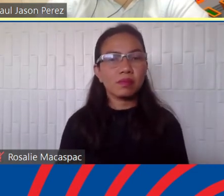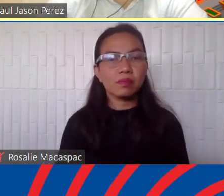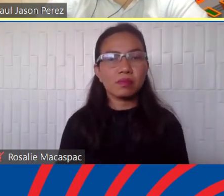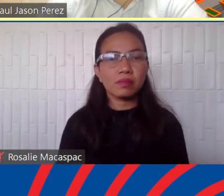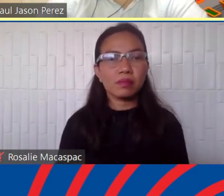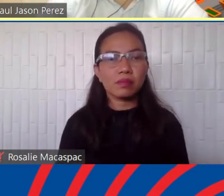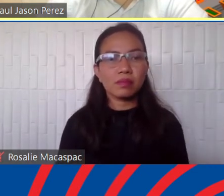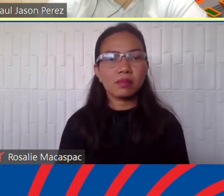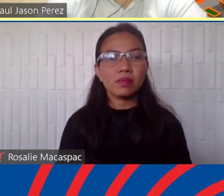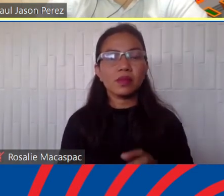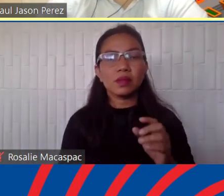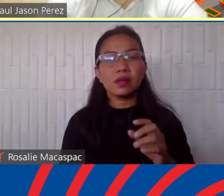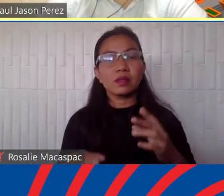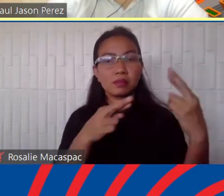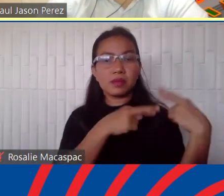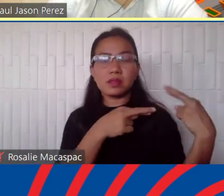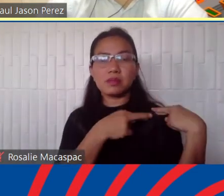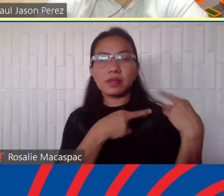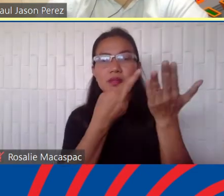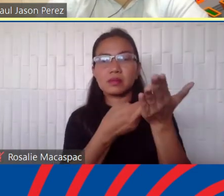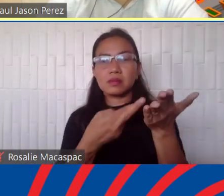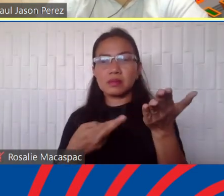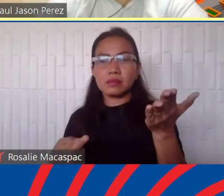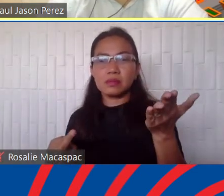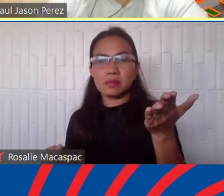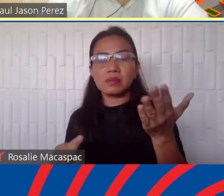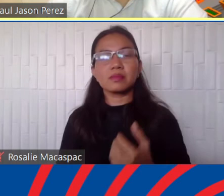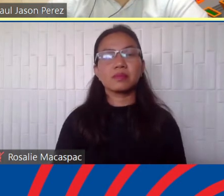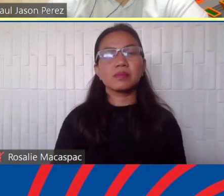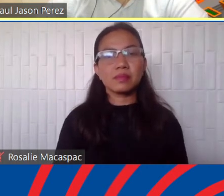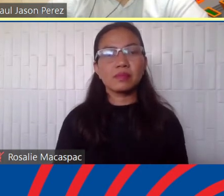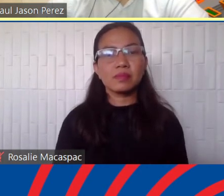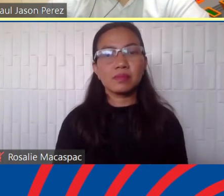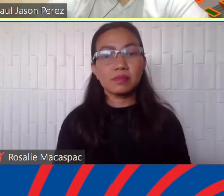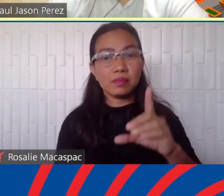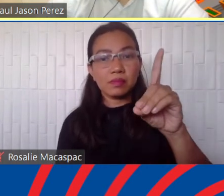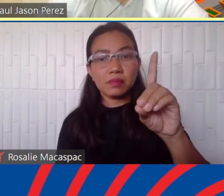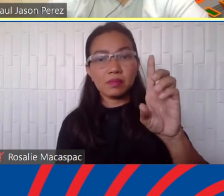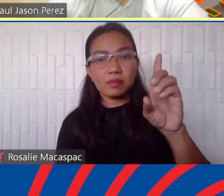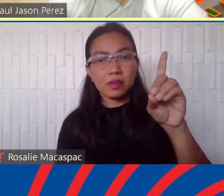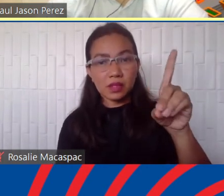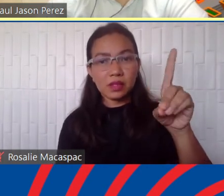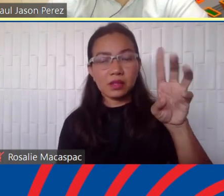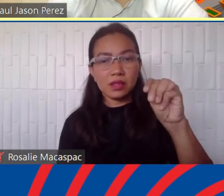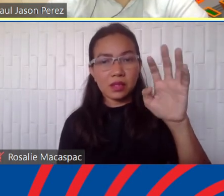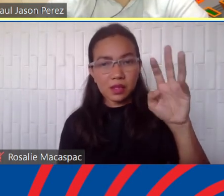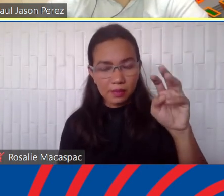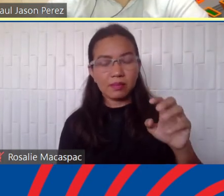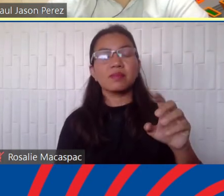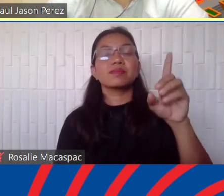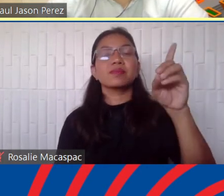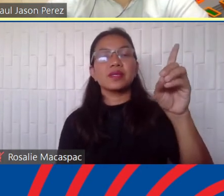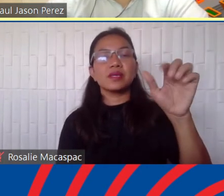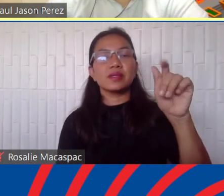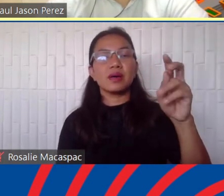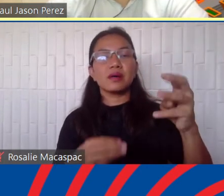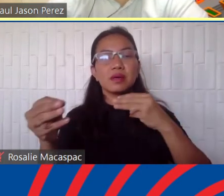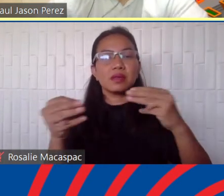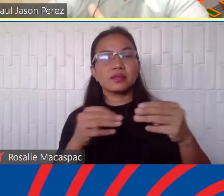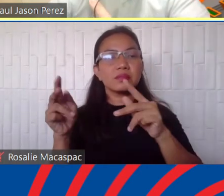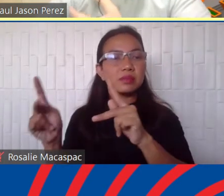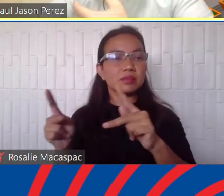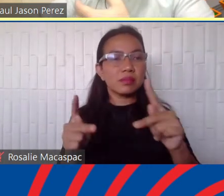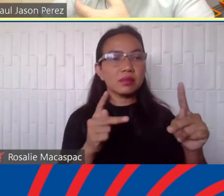And then responsibilities and resources. Yan. So the data management plan actually covers